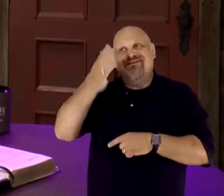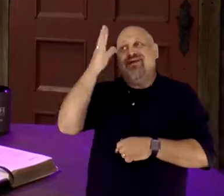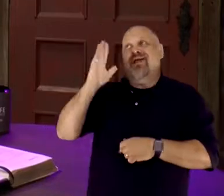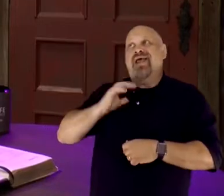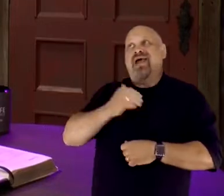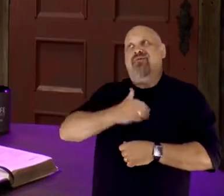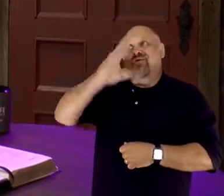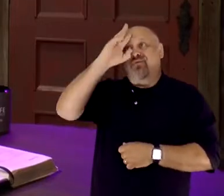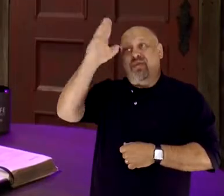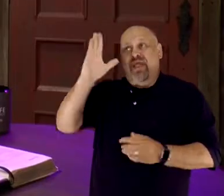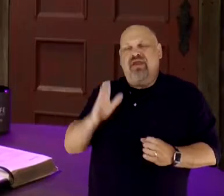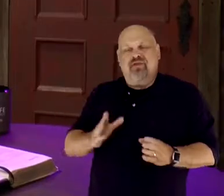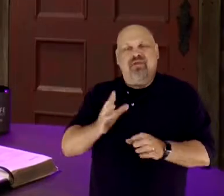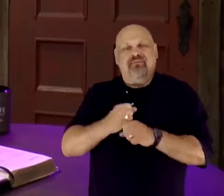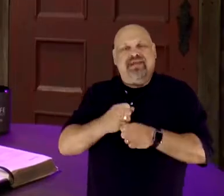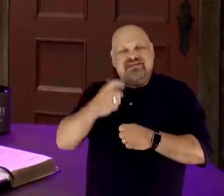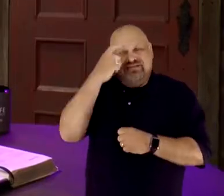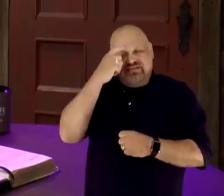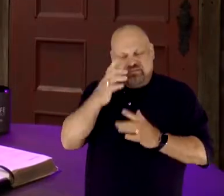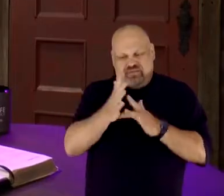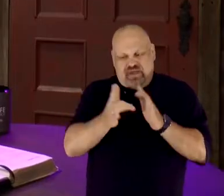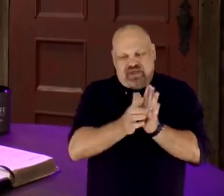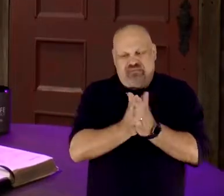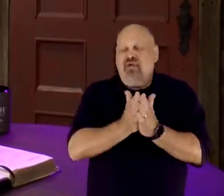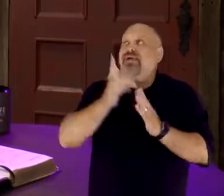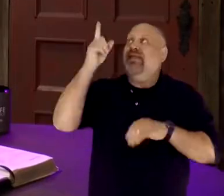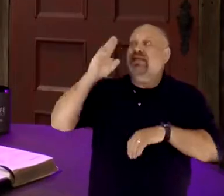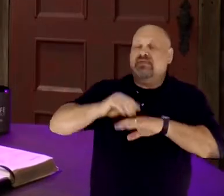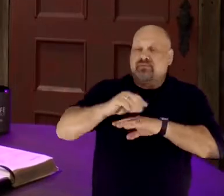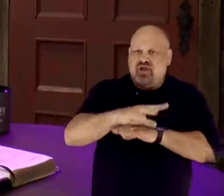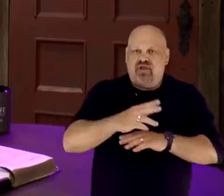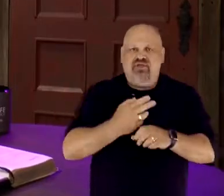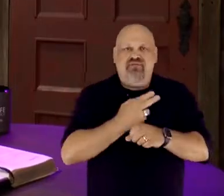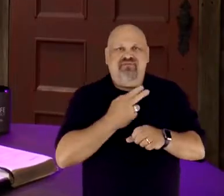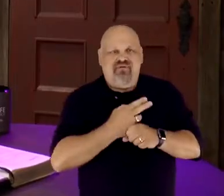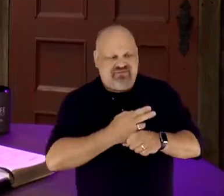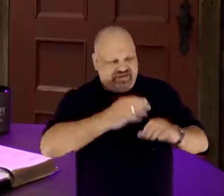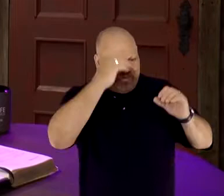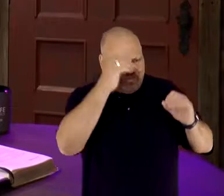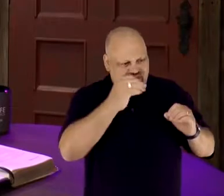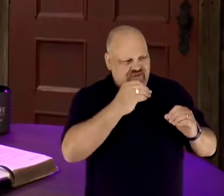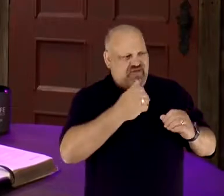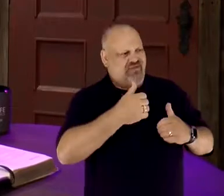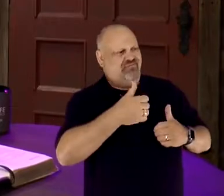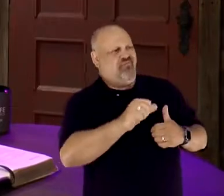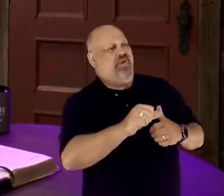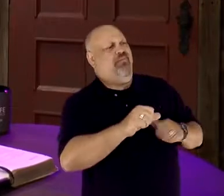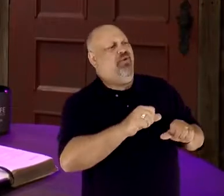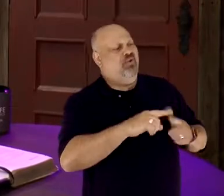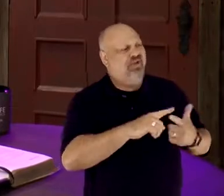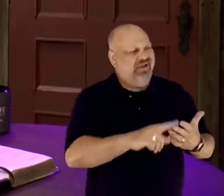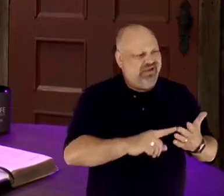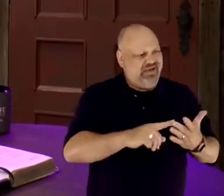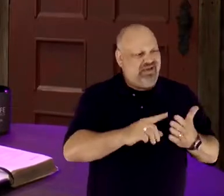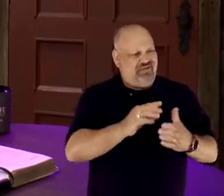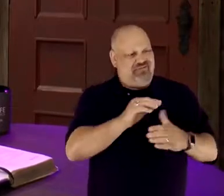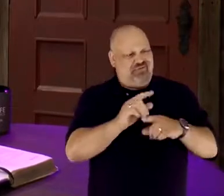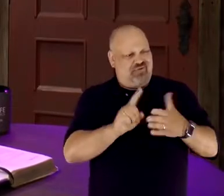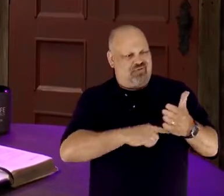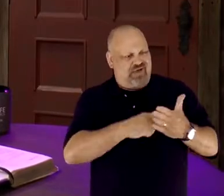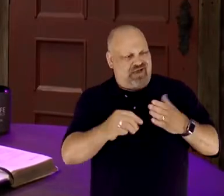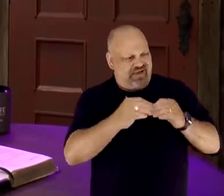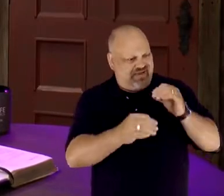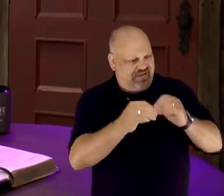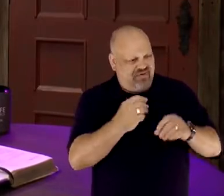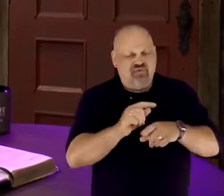he inspired, would be useful for teaching, rebuking, correcting, and training in righteousness. The Lord could have handed Adam and Eve a